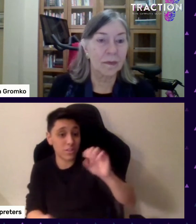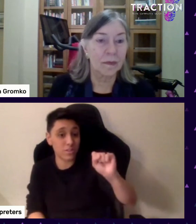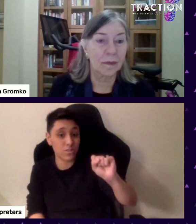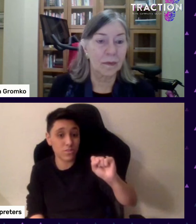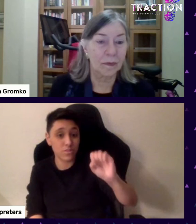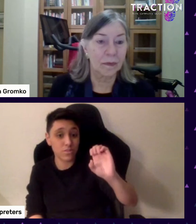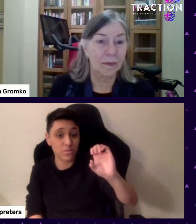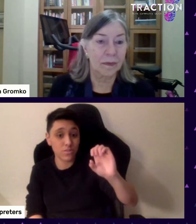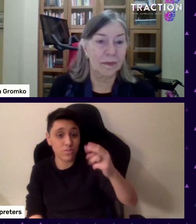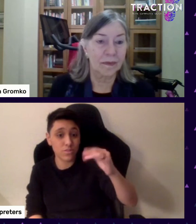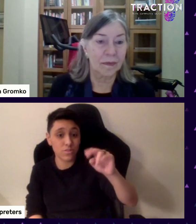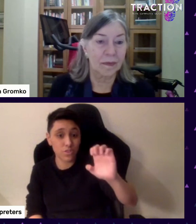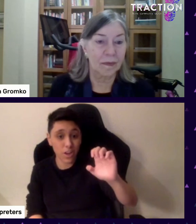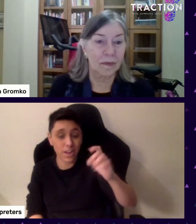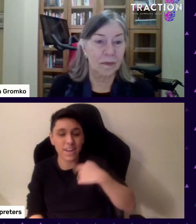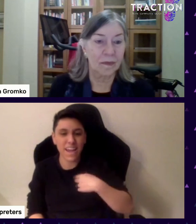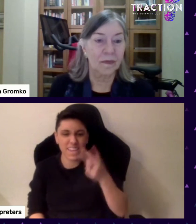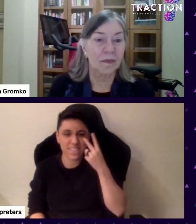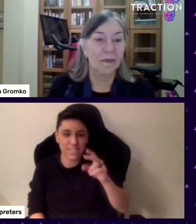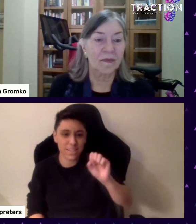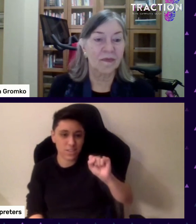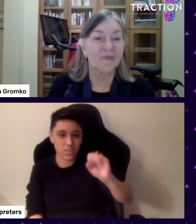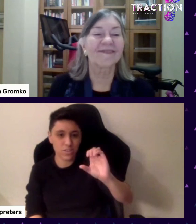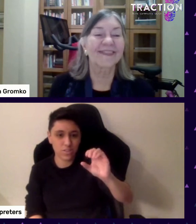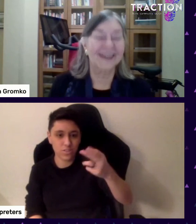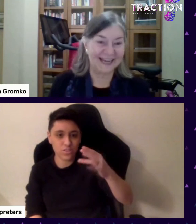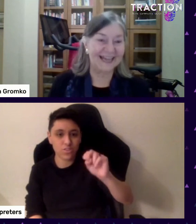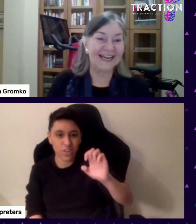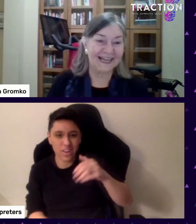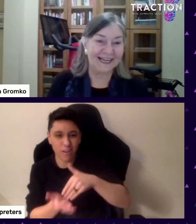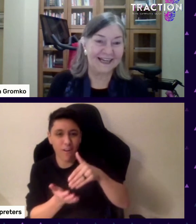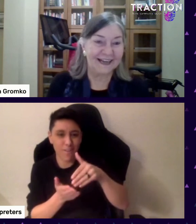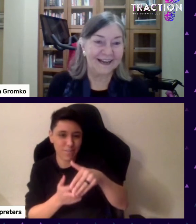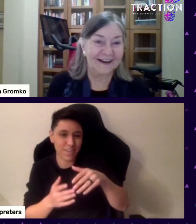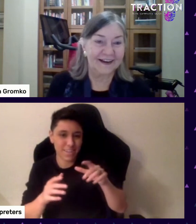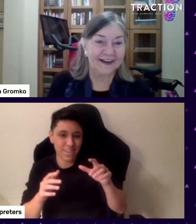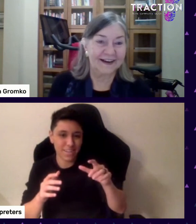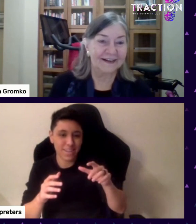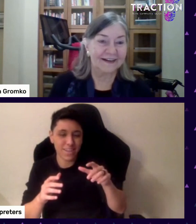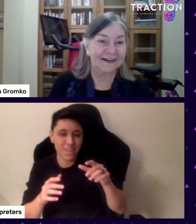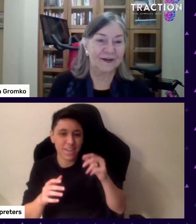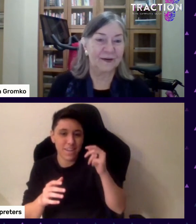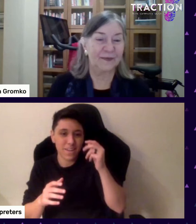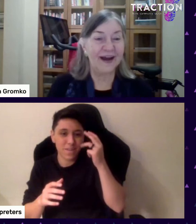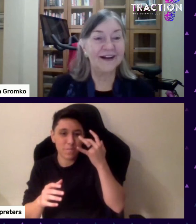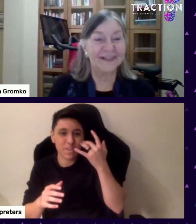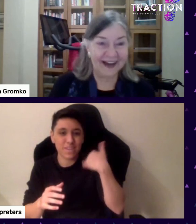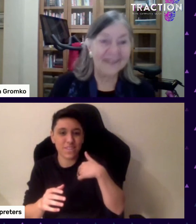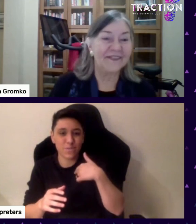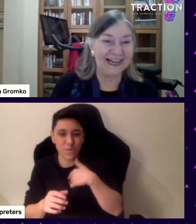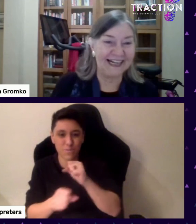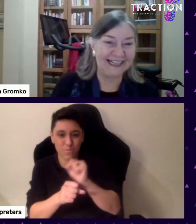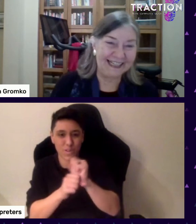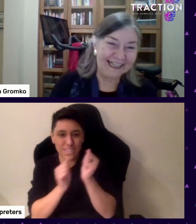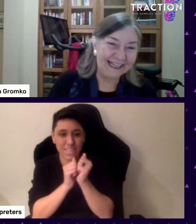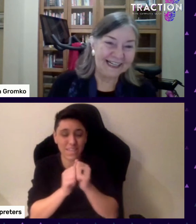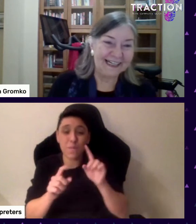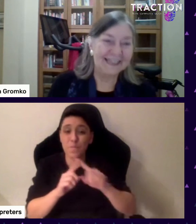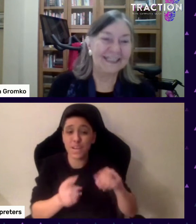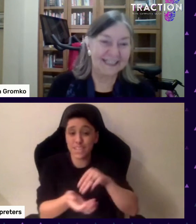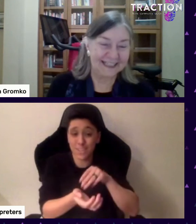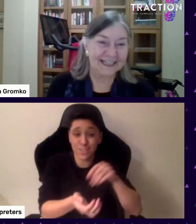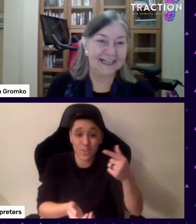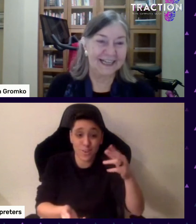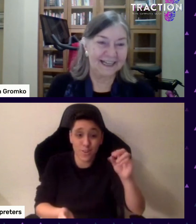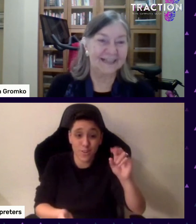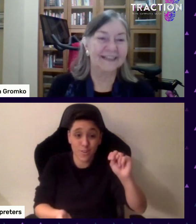Schine fairly frequently on camera because we work for the same agency. Dr. Gromko, I haven't seen you in person for a few years now. Wow, yeah. So